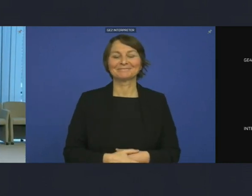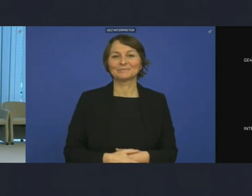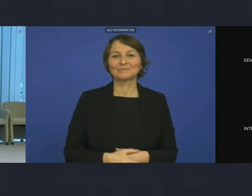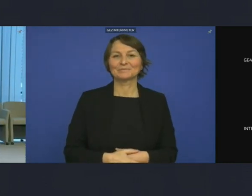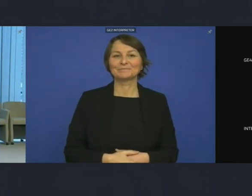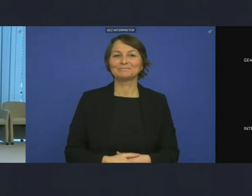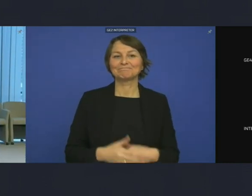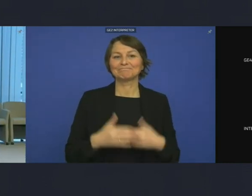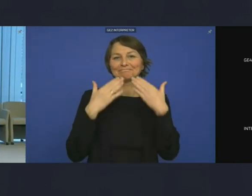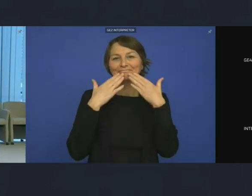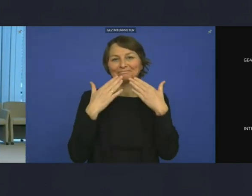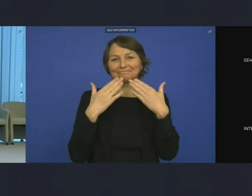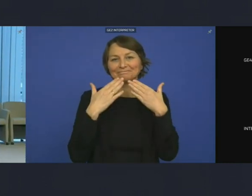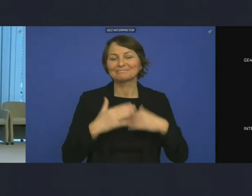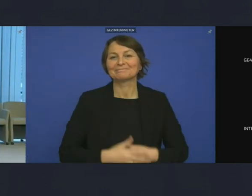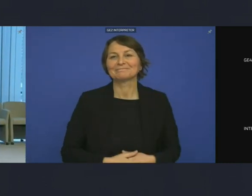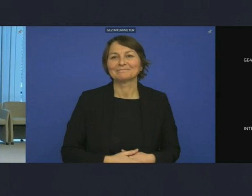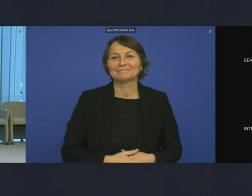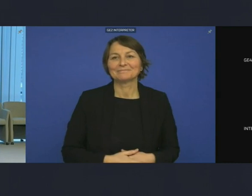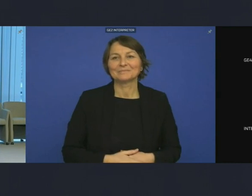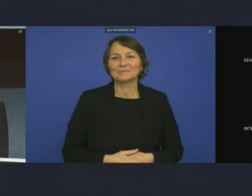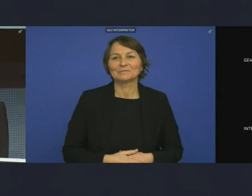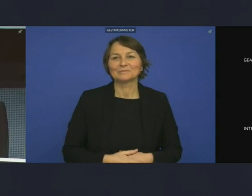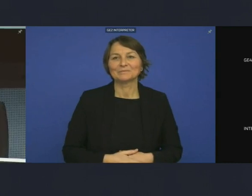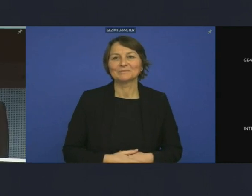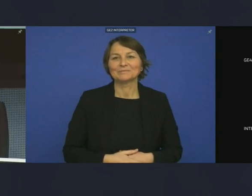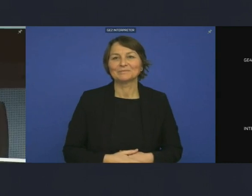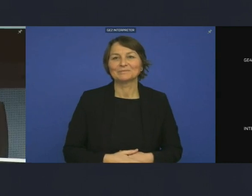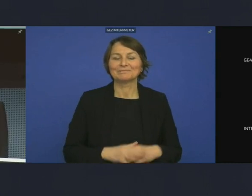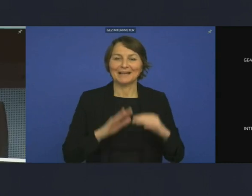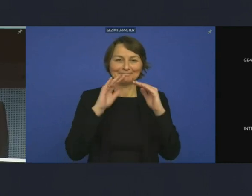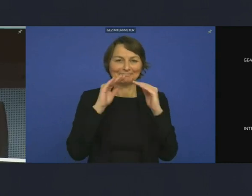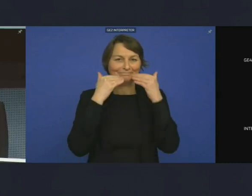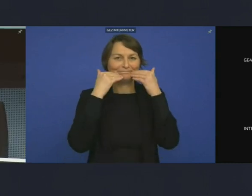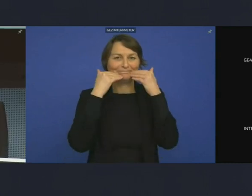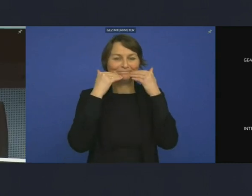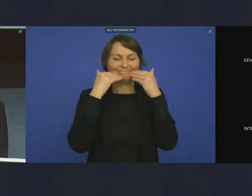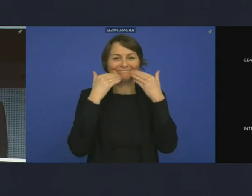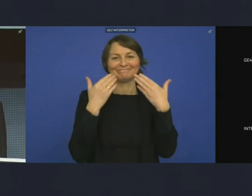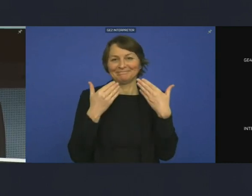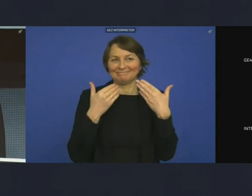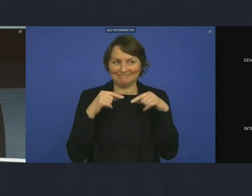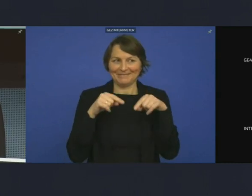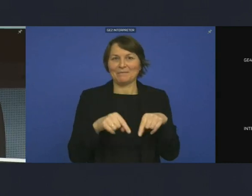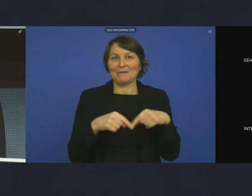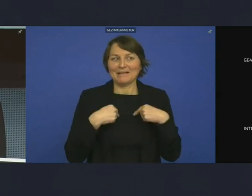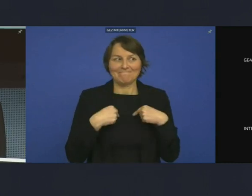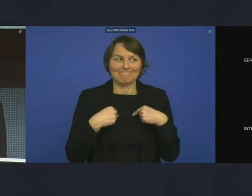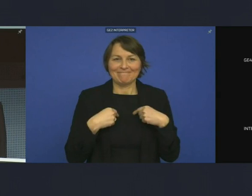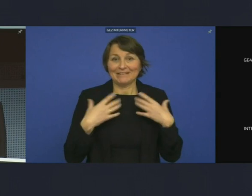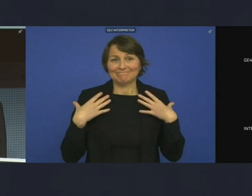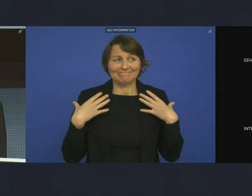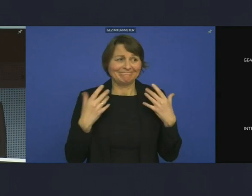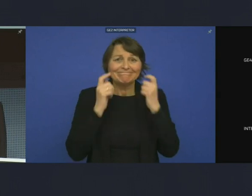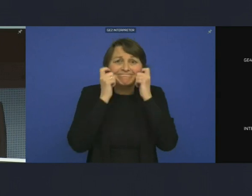It's a pleasure to stay with you, although not physically present. It's always a pleasure